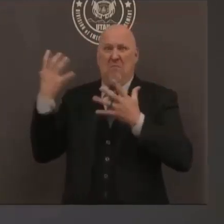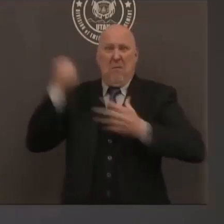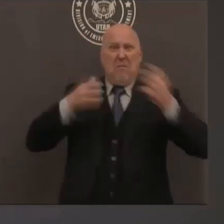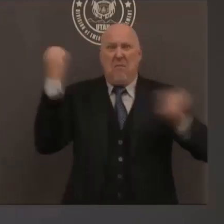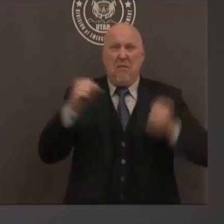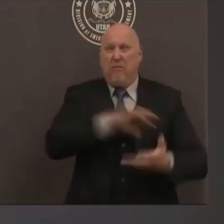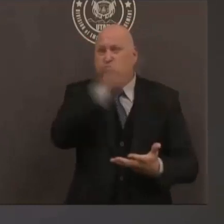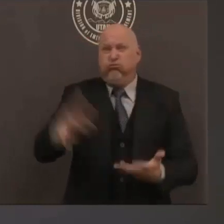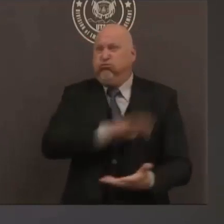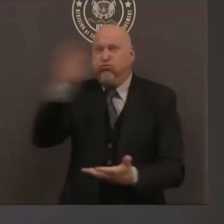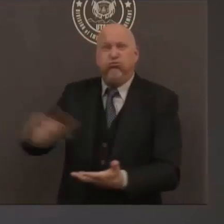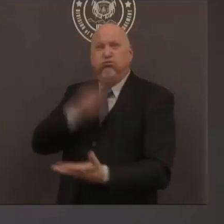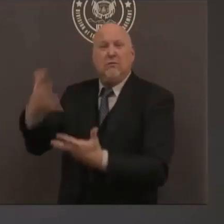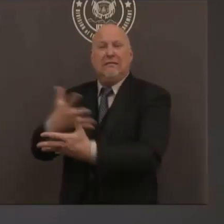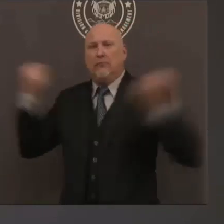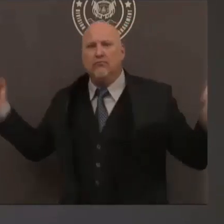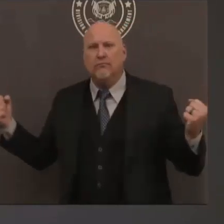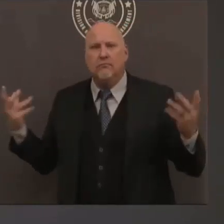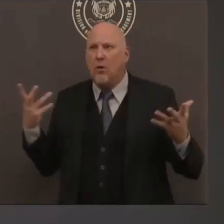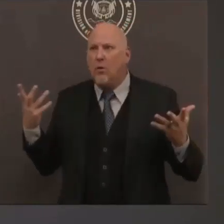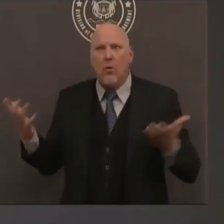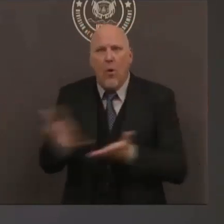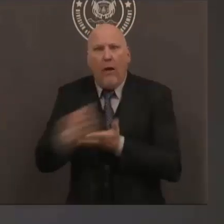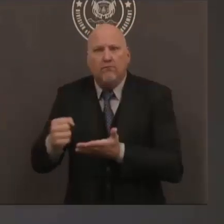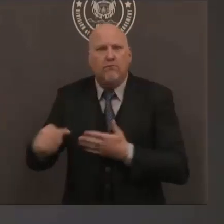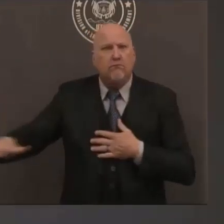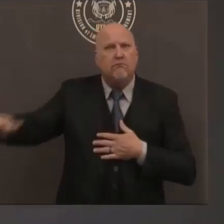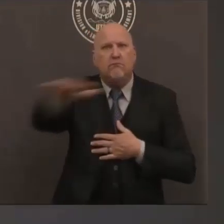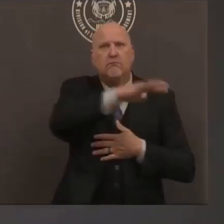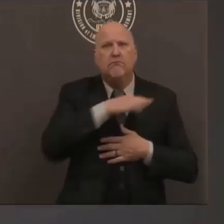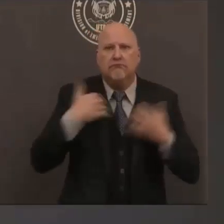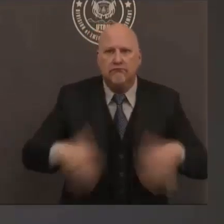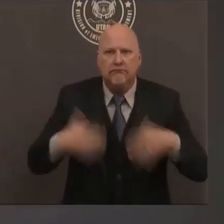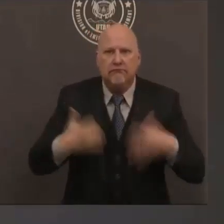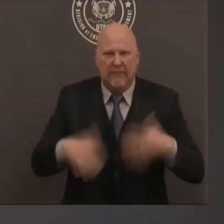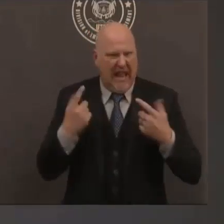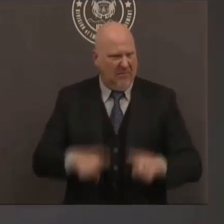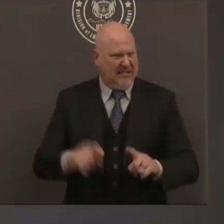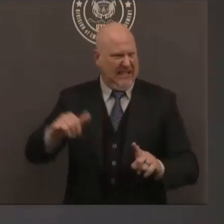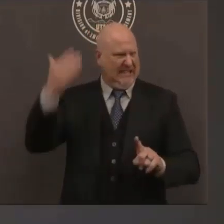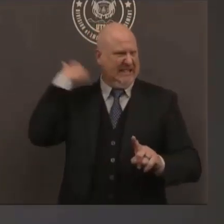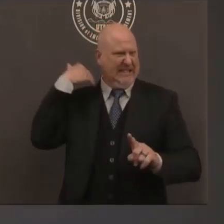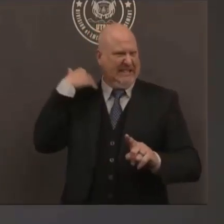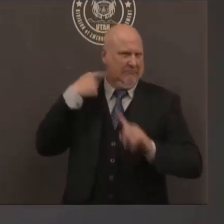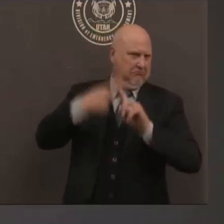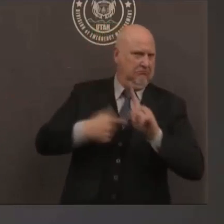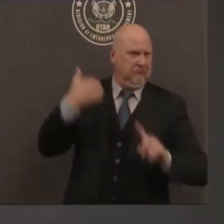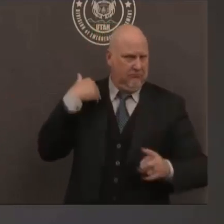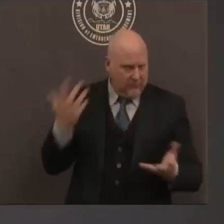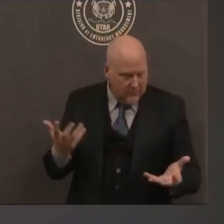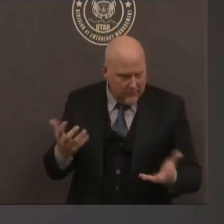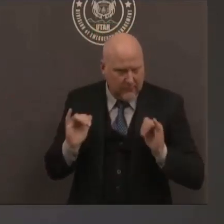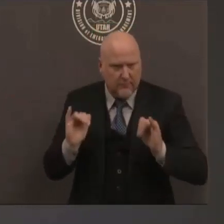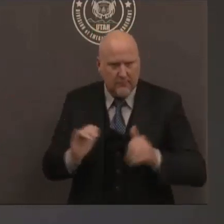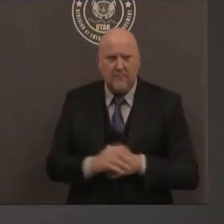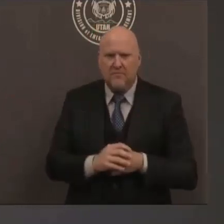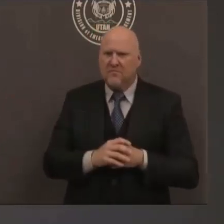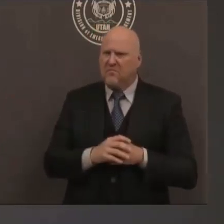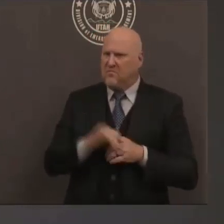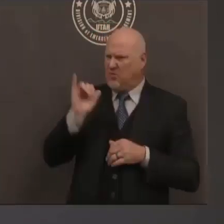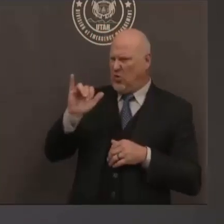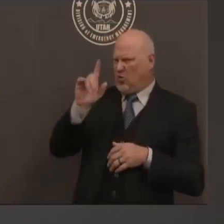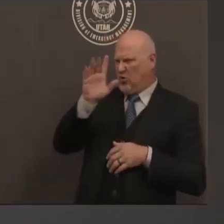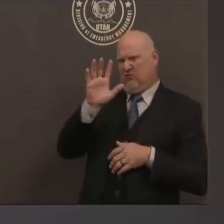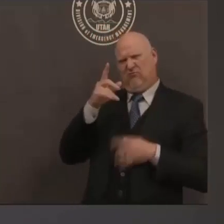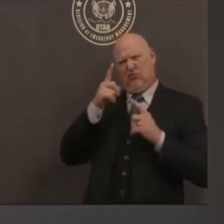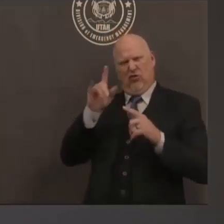in fact, slow the spread of the coronavirus and protect our people. In that emergency situation,